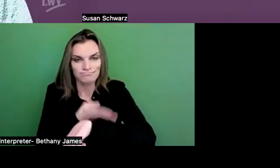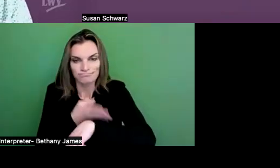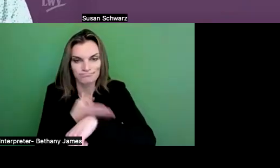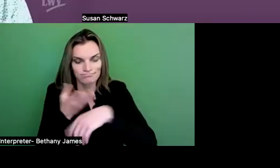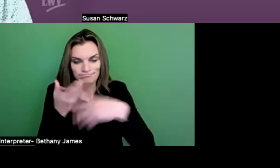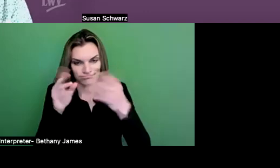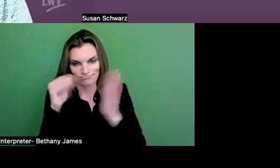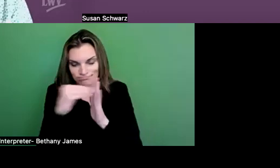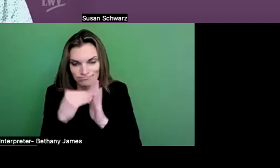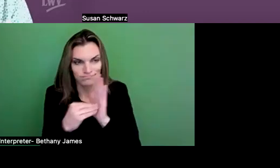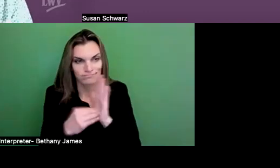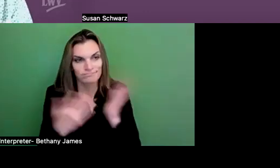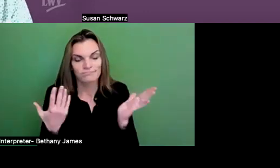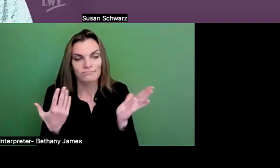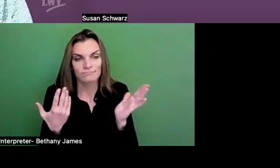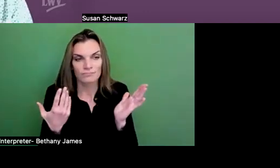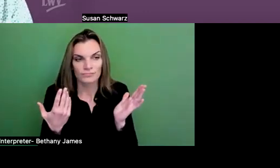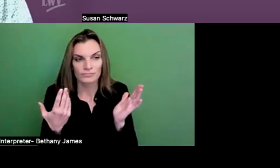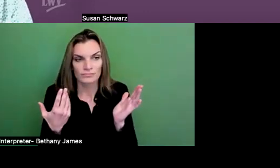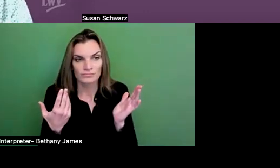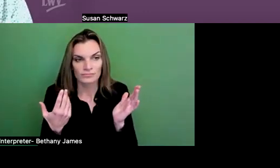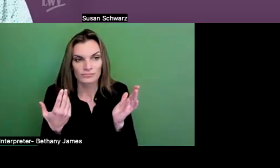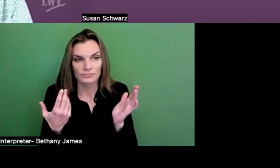There's always time